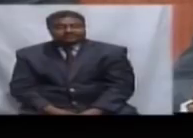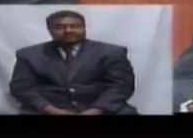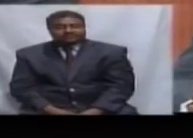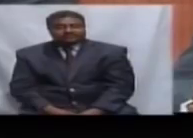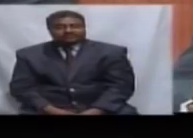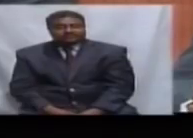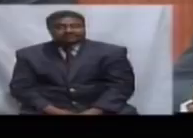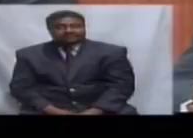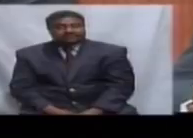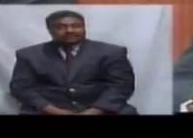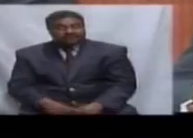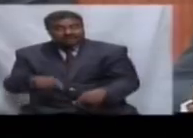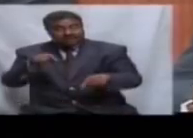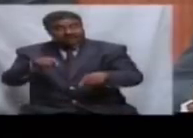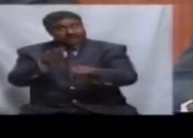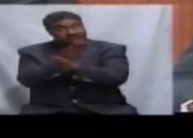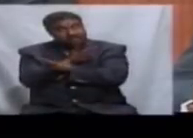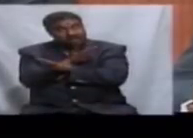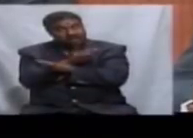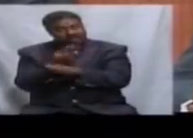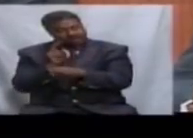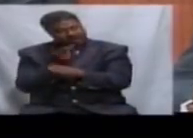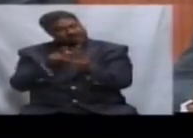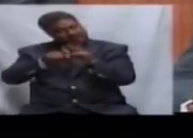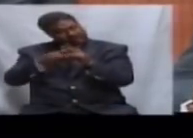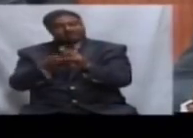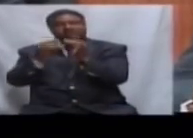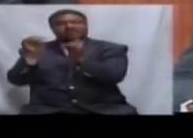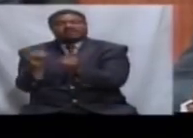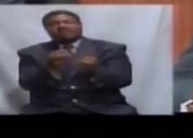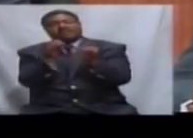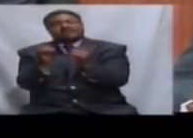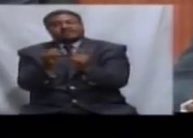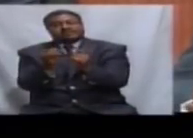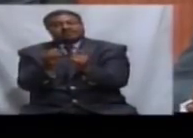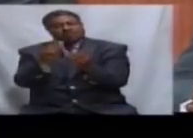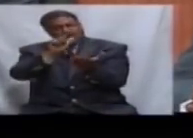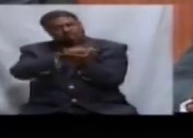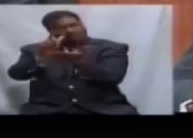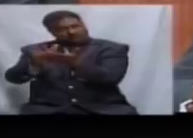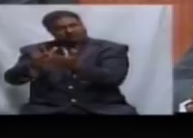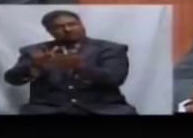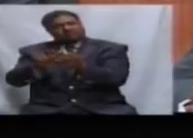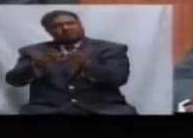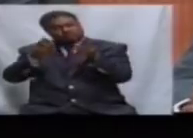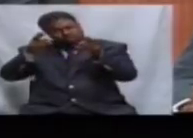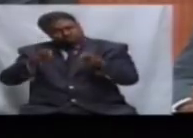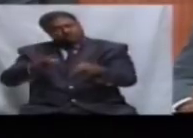As a country, we have started implementing the global strategy on human resource for health,